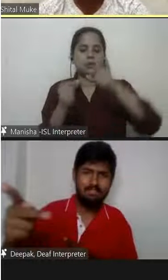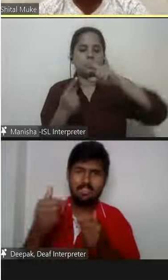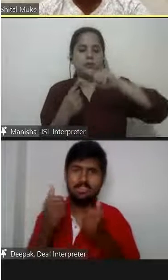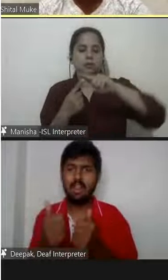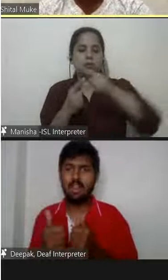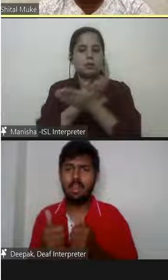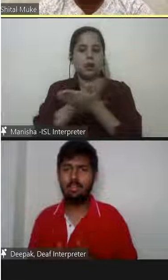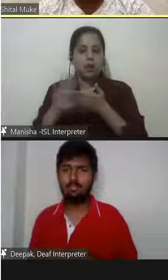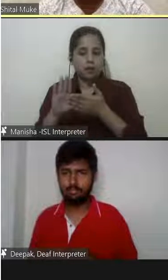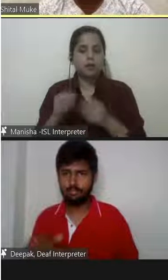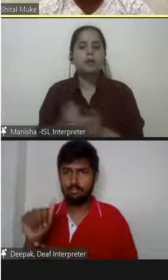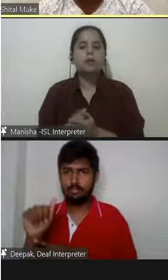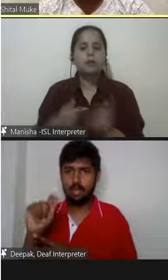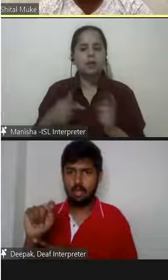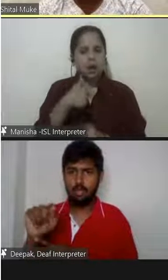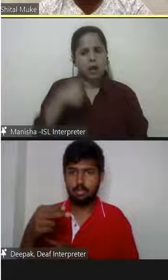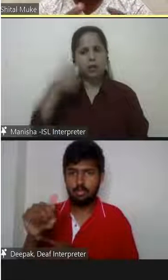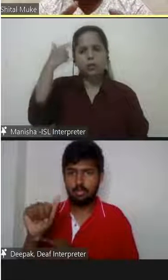the